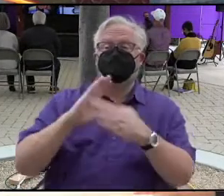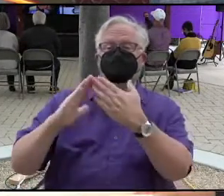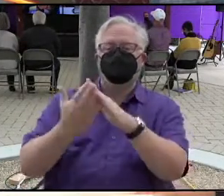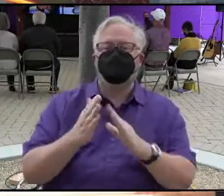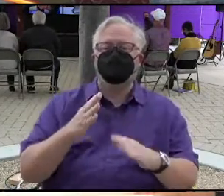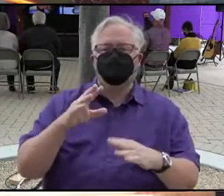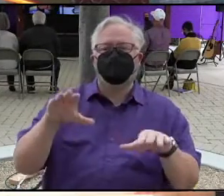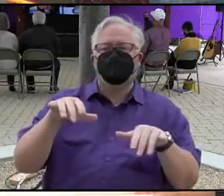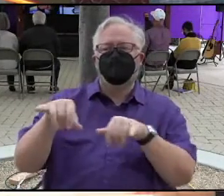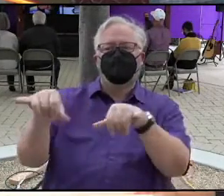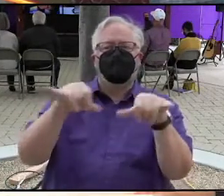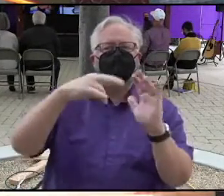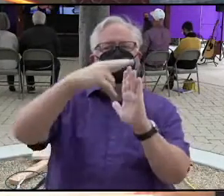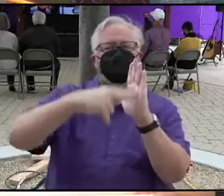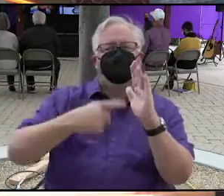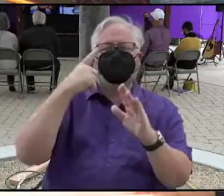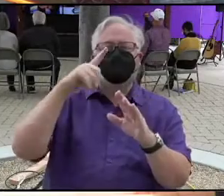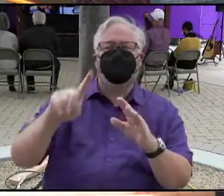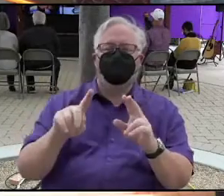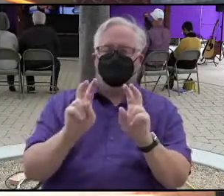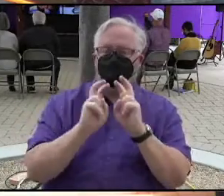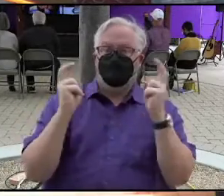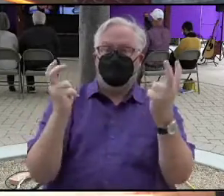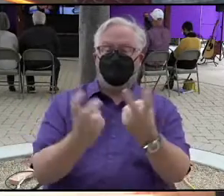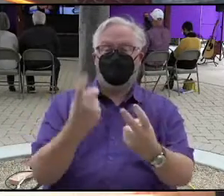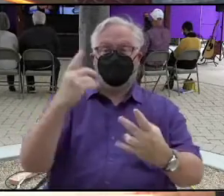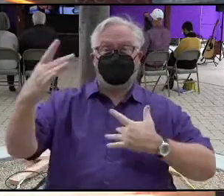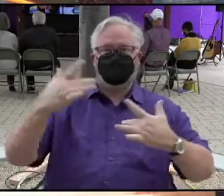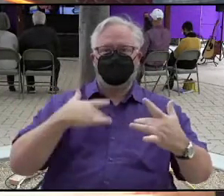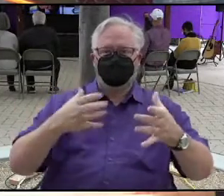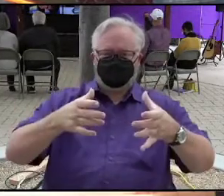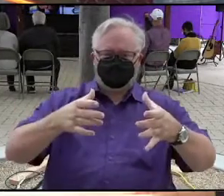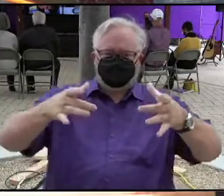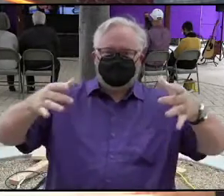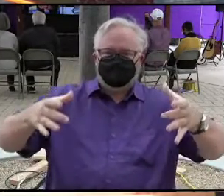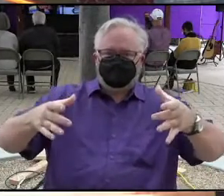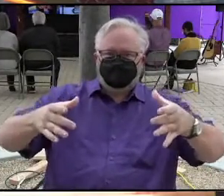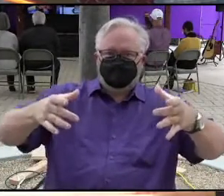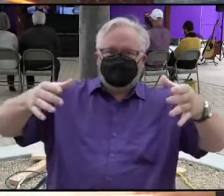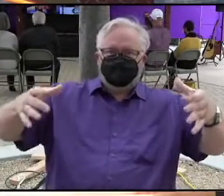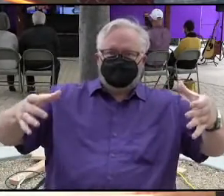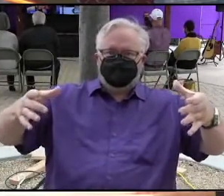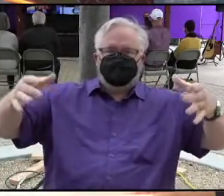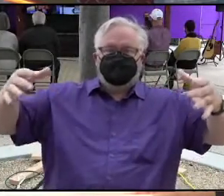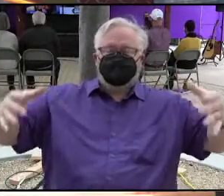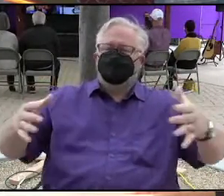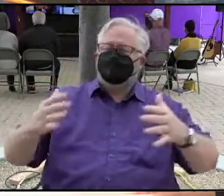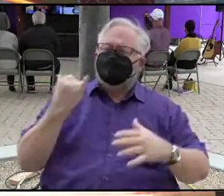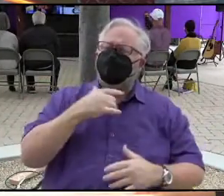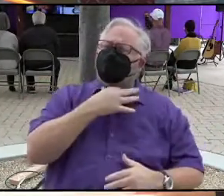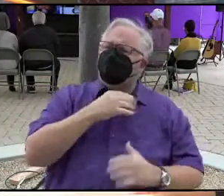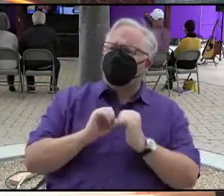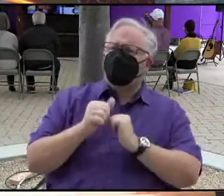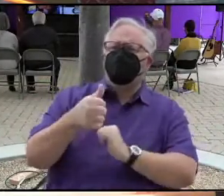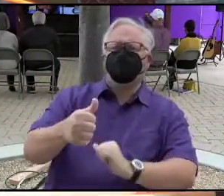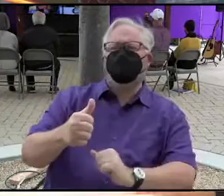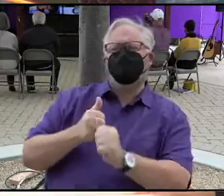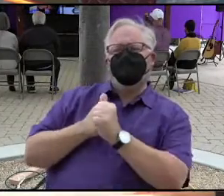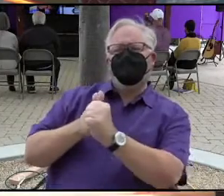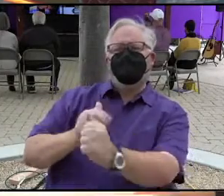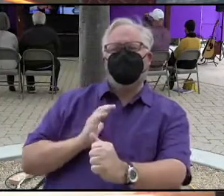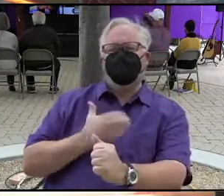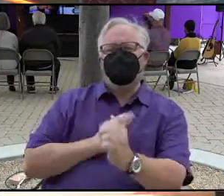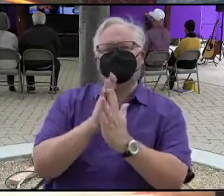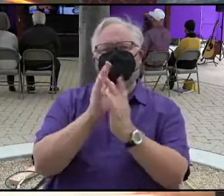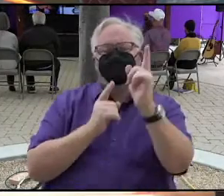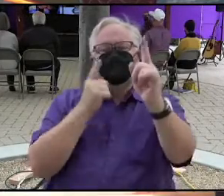the region, of widening the circle of concern. If you're curious about how to live into our aspirations of racial